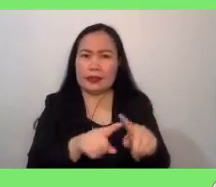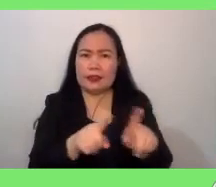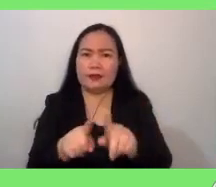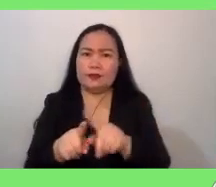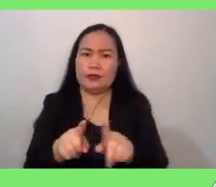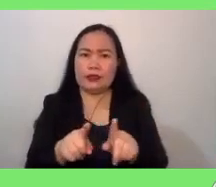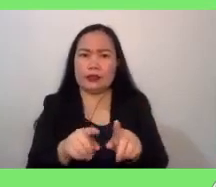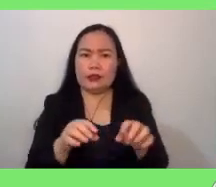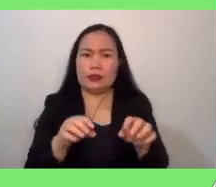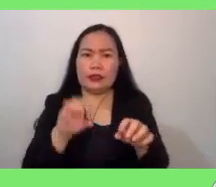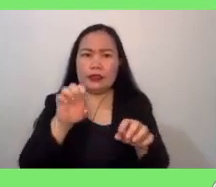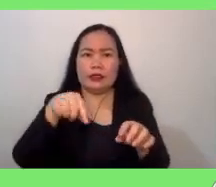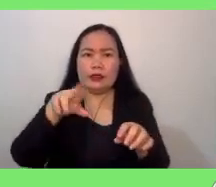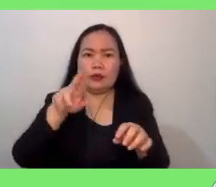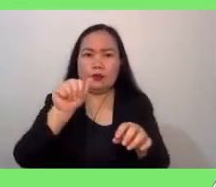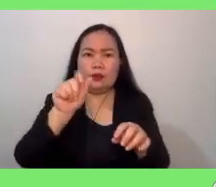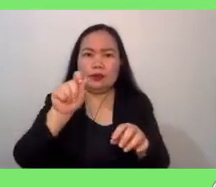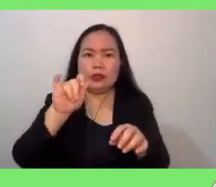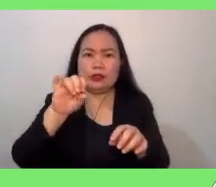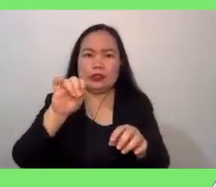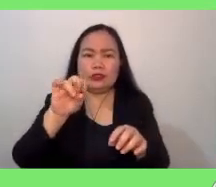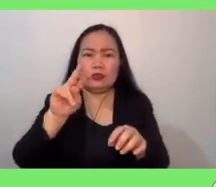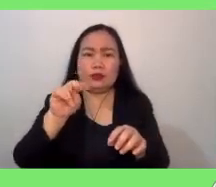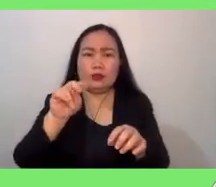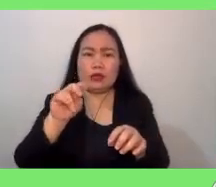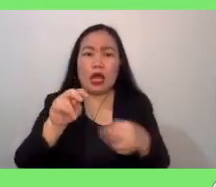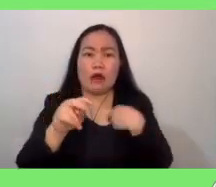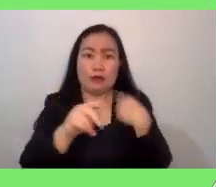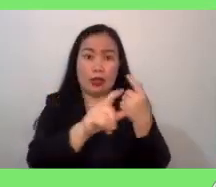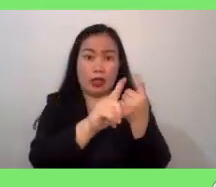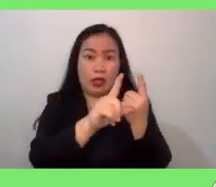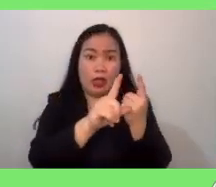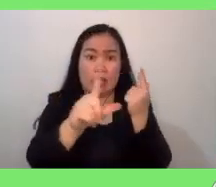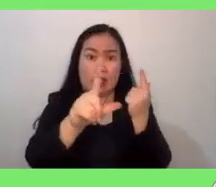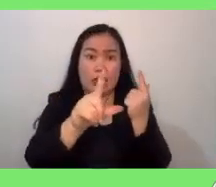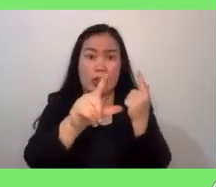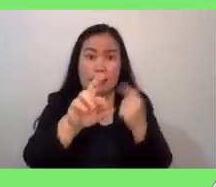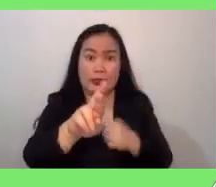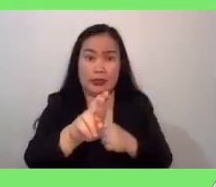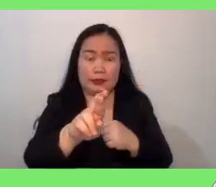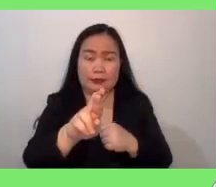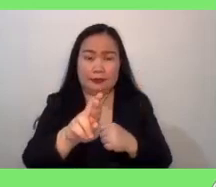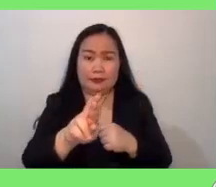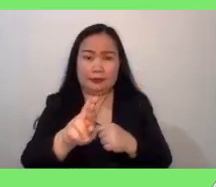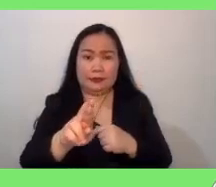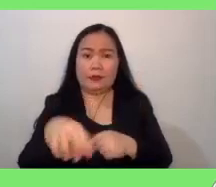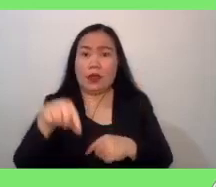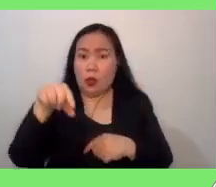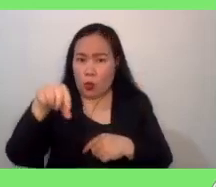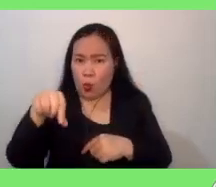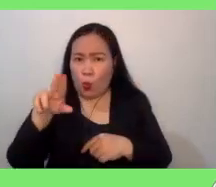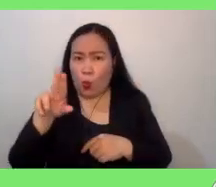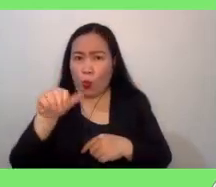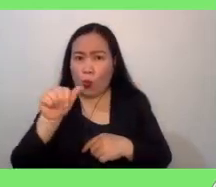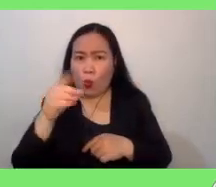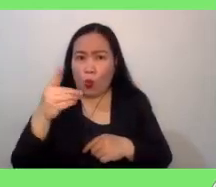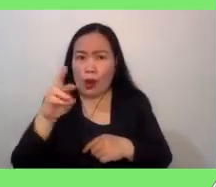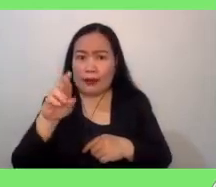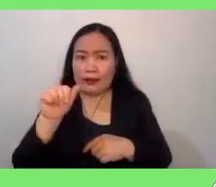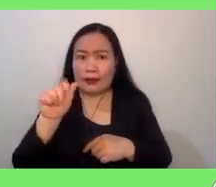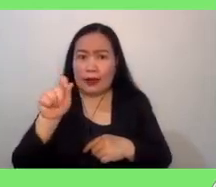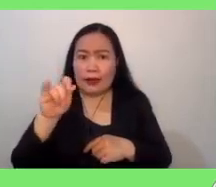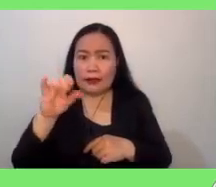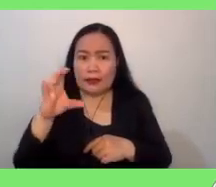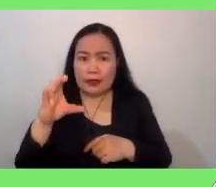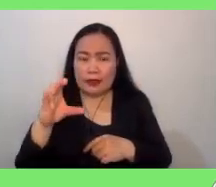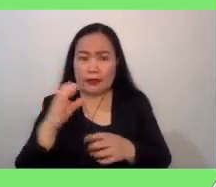equation. Merong linear, quadratic, marami po tayo niyan. Now, focus tayo sa linear equation na.